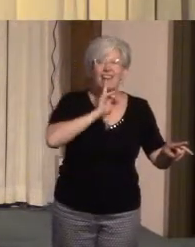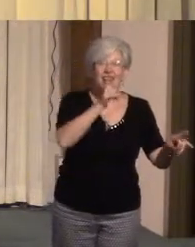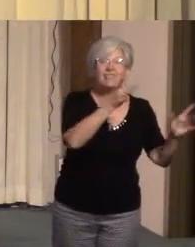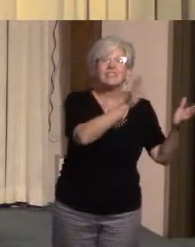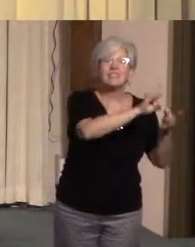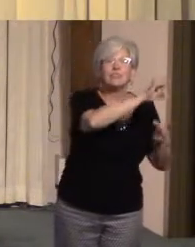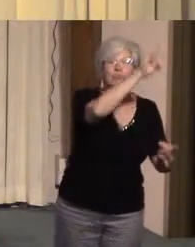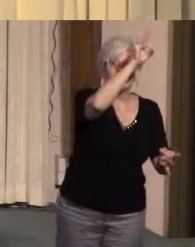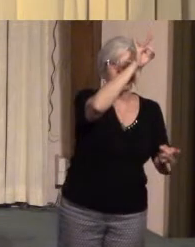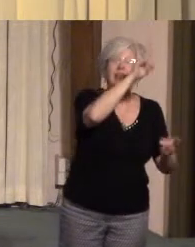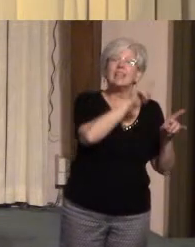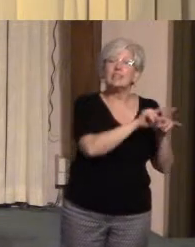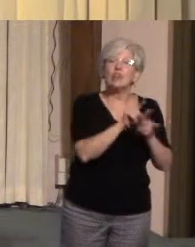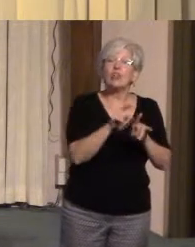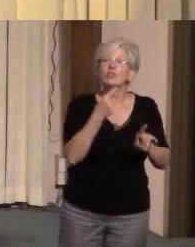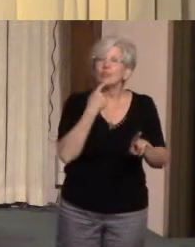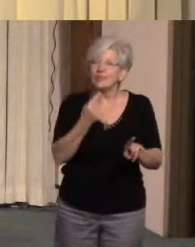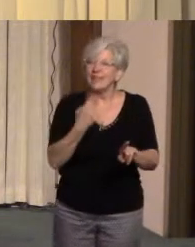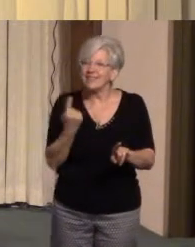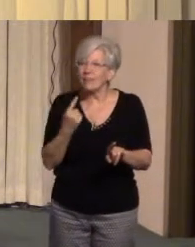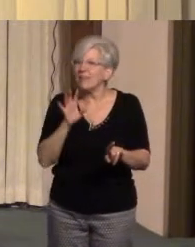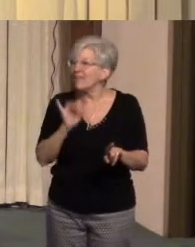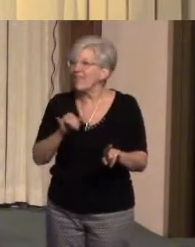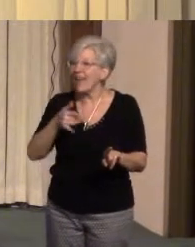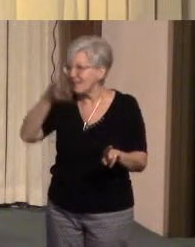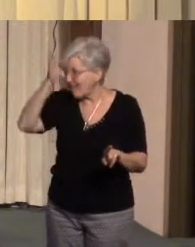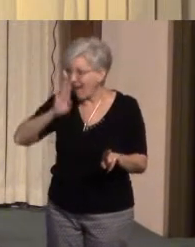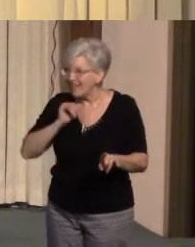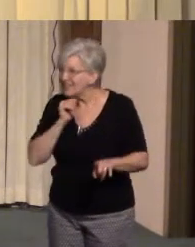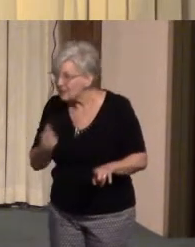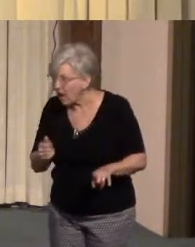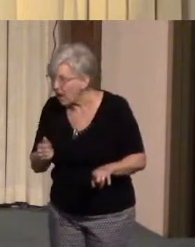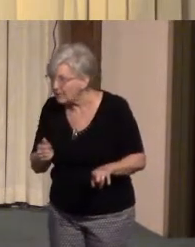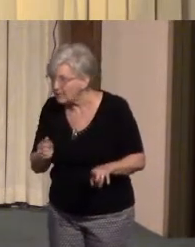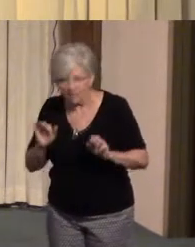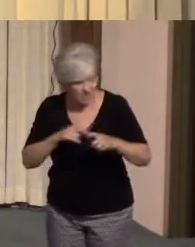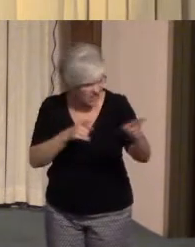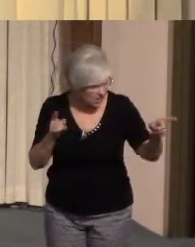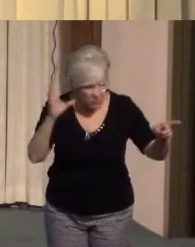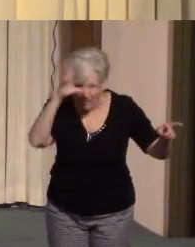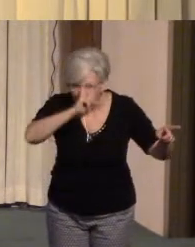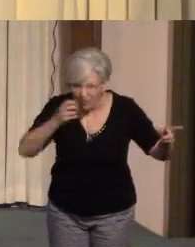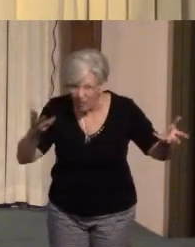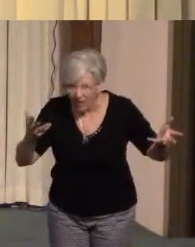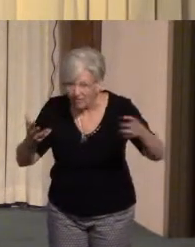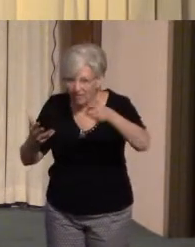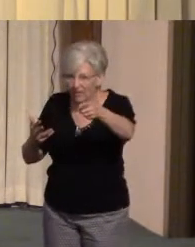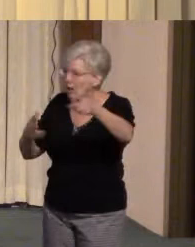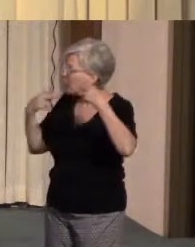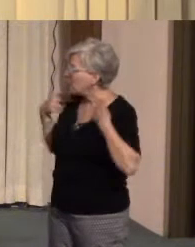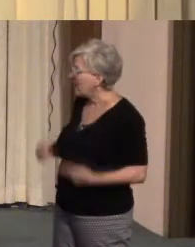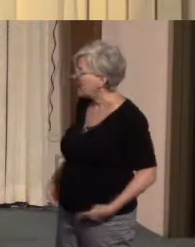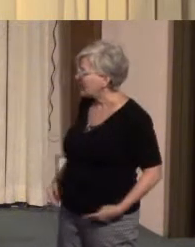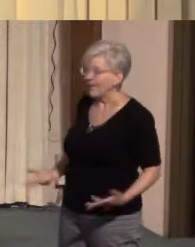is spirit, he's also saying something that God is not. Can anybody guess what that is?